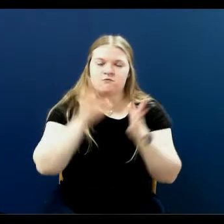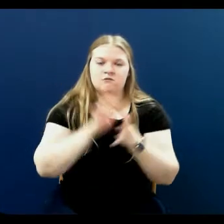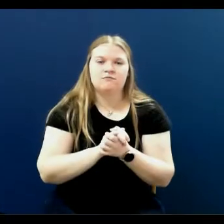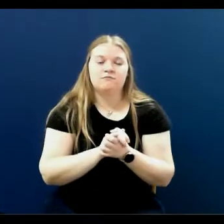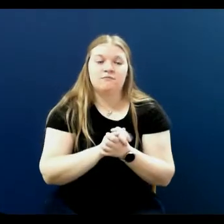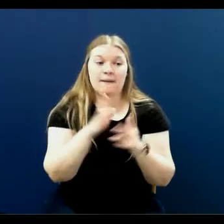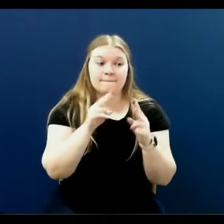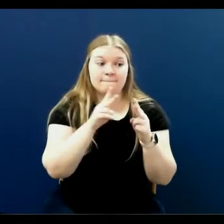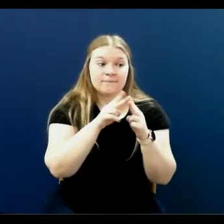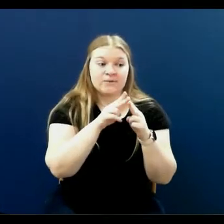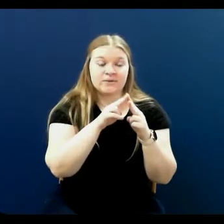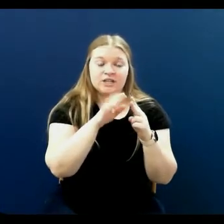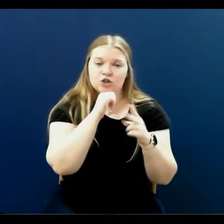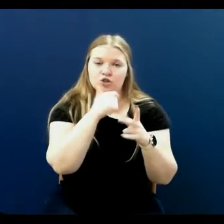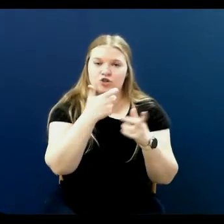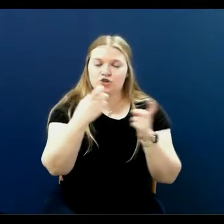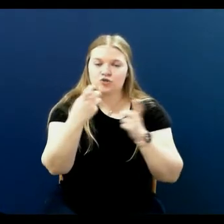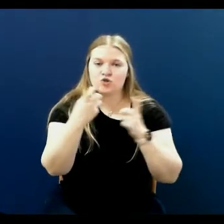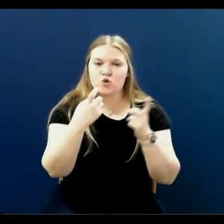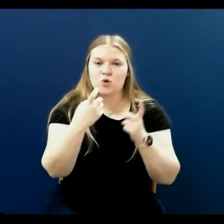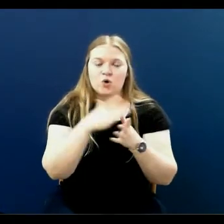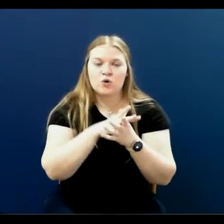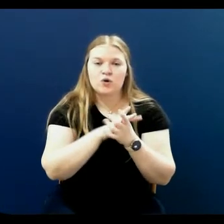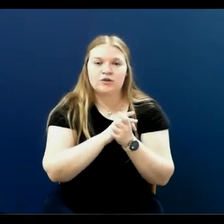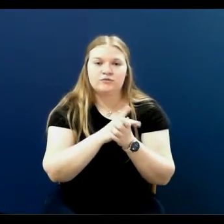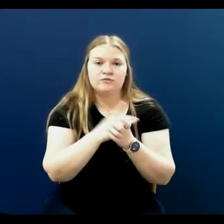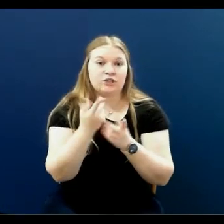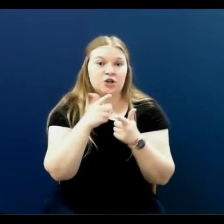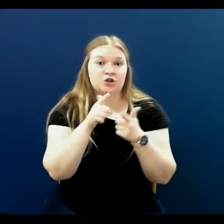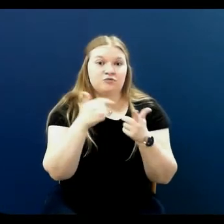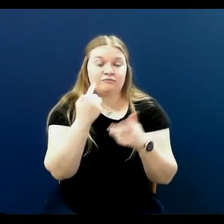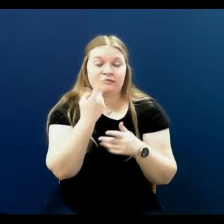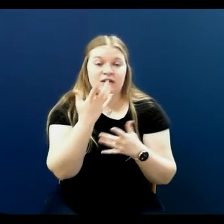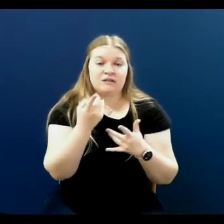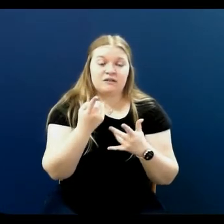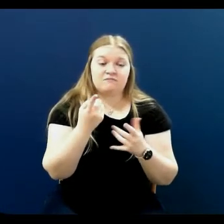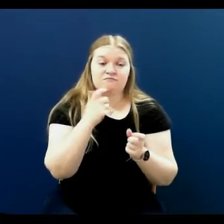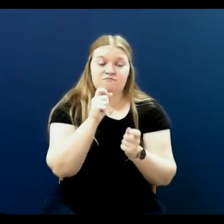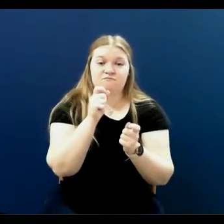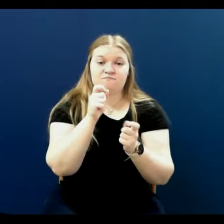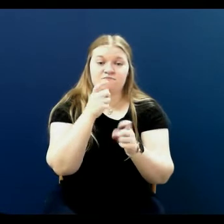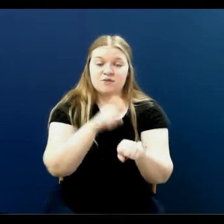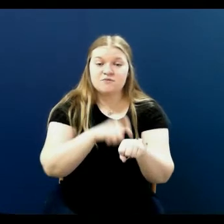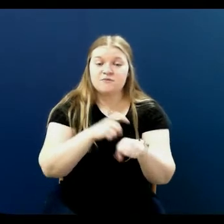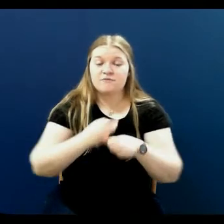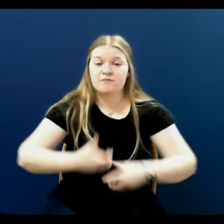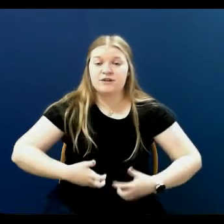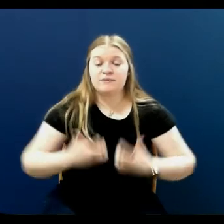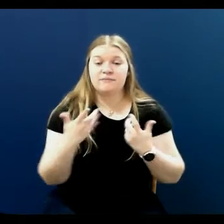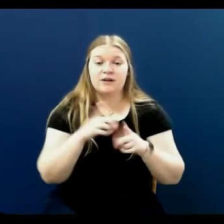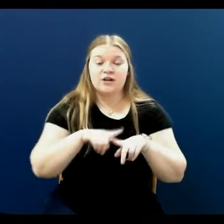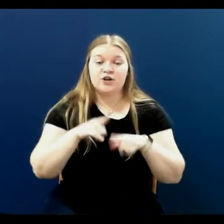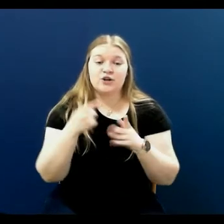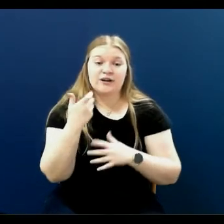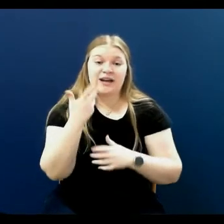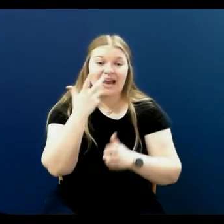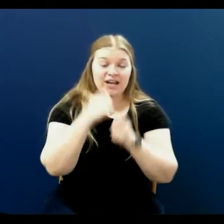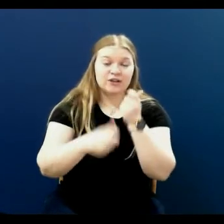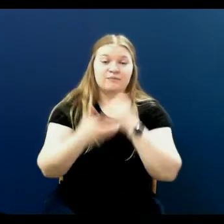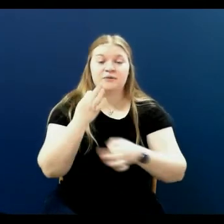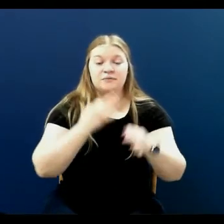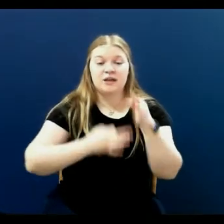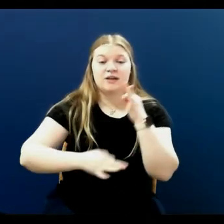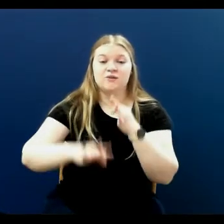not enough just to control your tongue at that moment of rage, but your anger needs to be replaced with the love